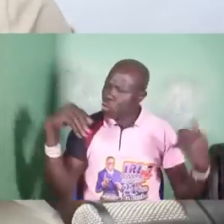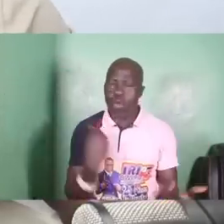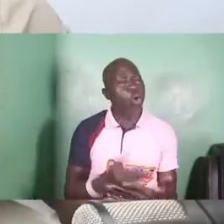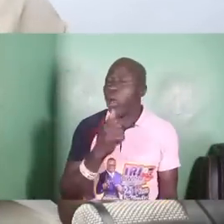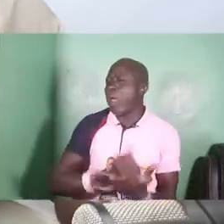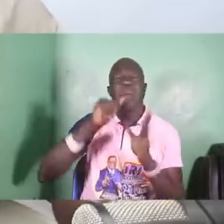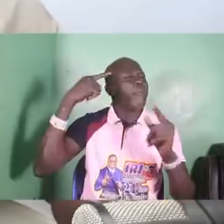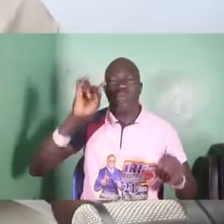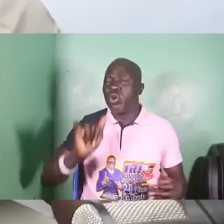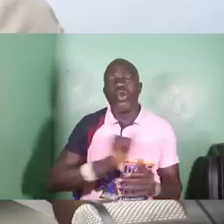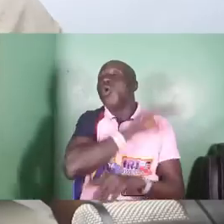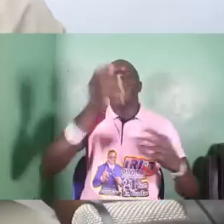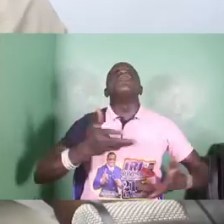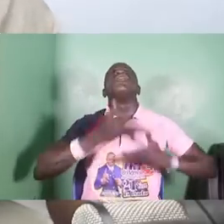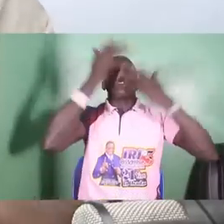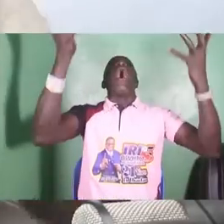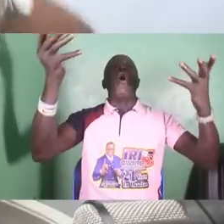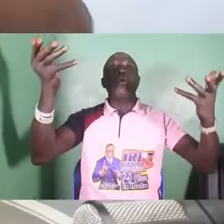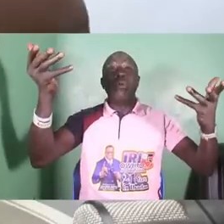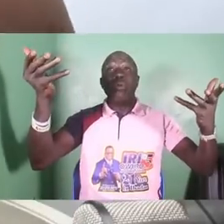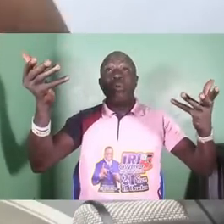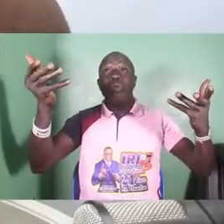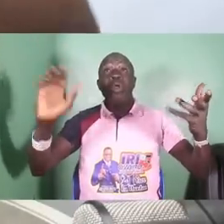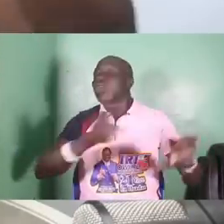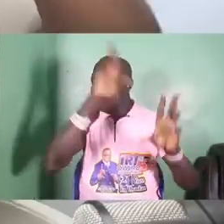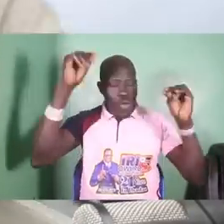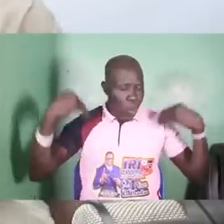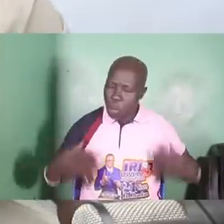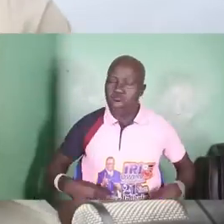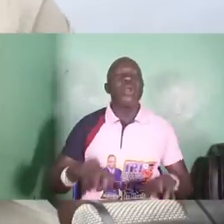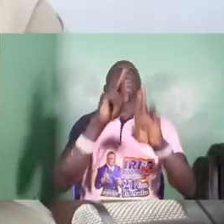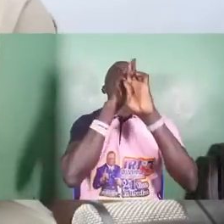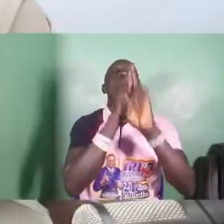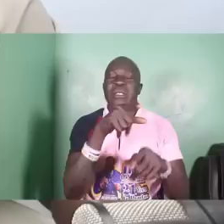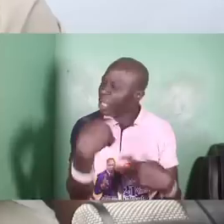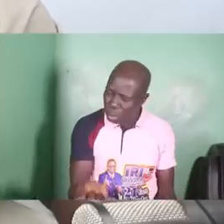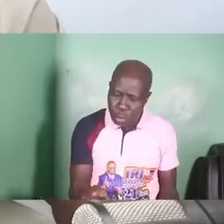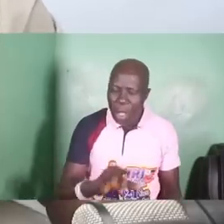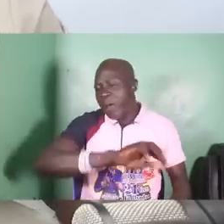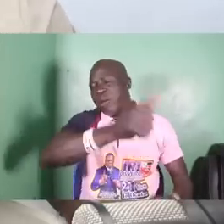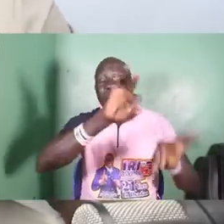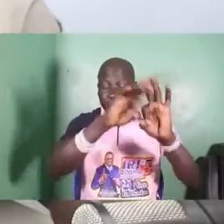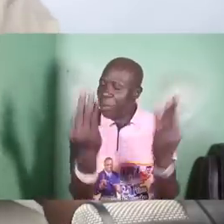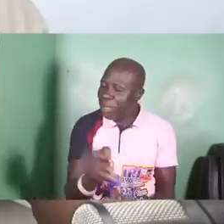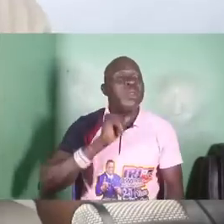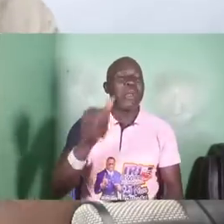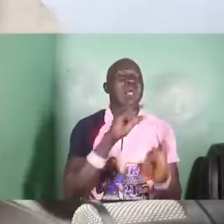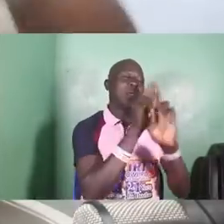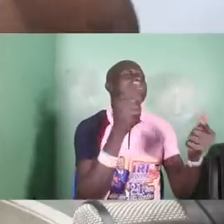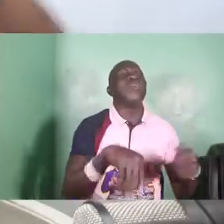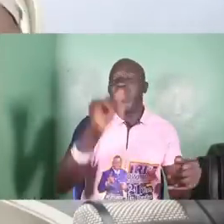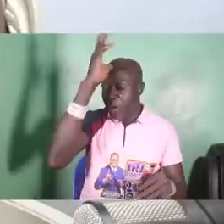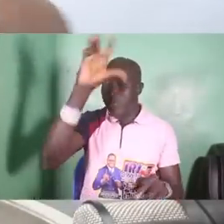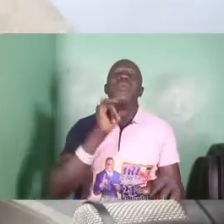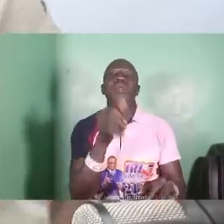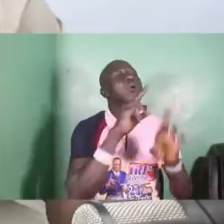no help. Nigba to ki when you cry, and nobody rescue you. Oh my, yeah, they'll download. Your sibling did not come to you. Baba,